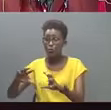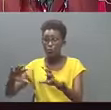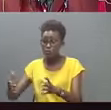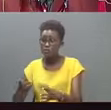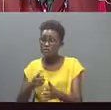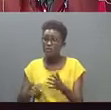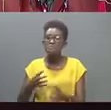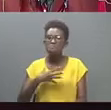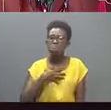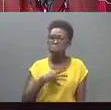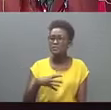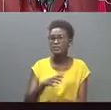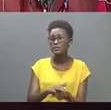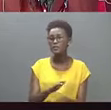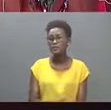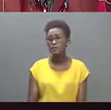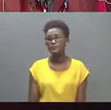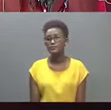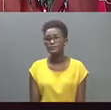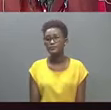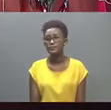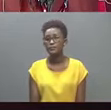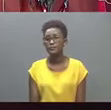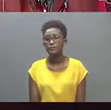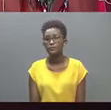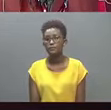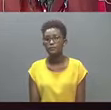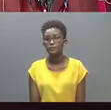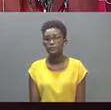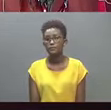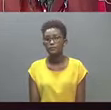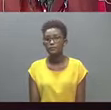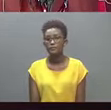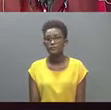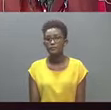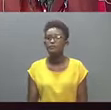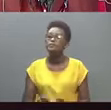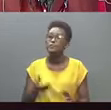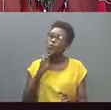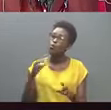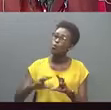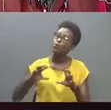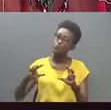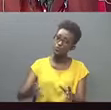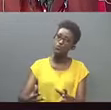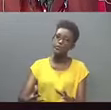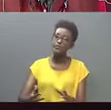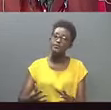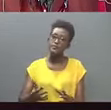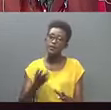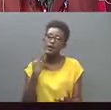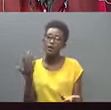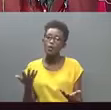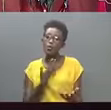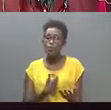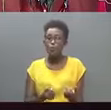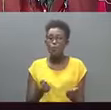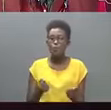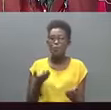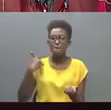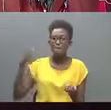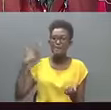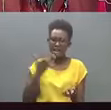the richest. Agace kari gakenye mu minsi ishize none ubu niko gakize. The community that had war with itself is now a